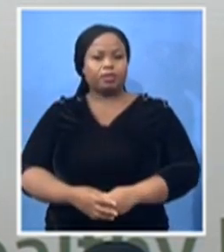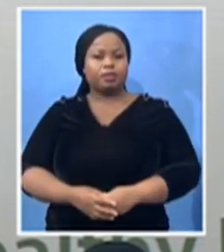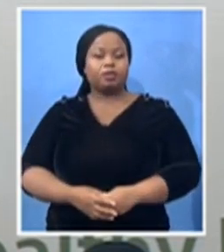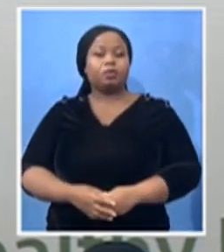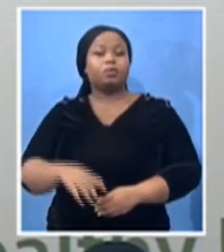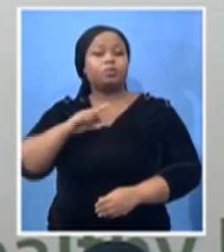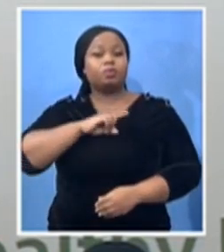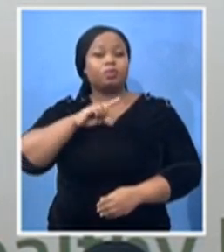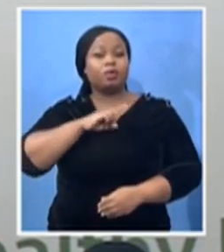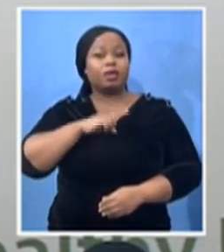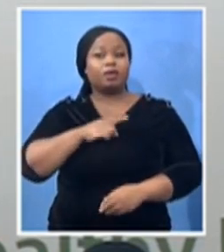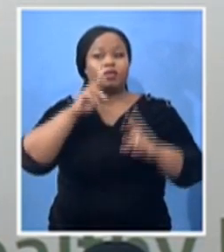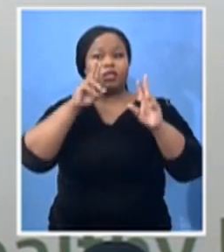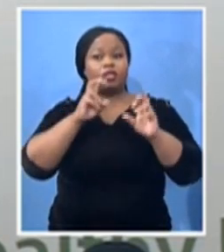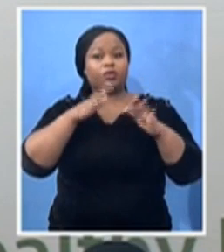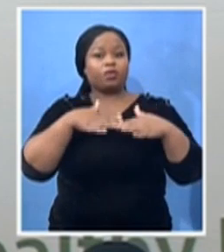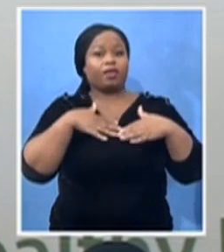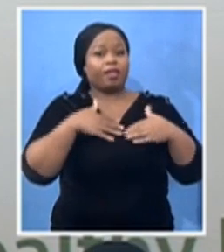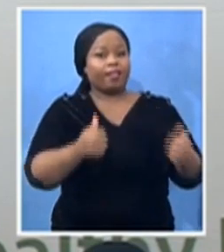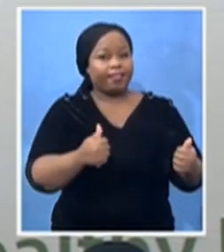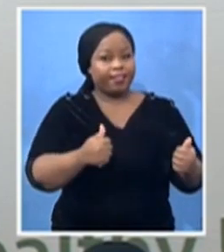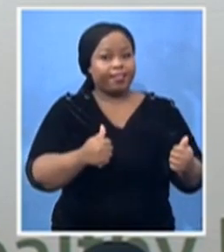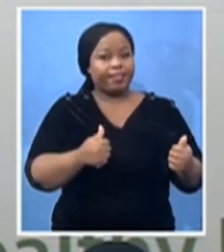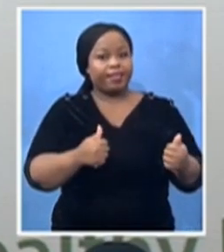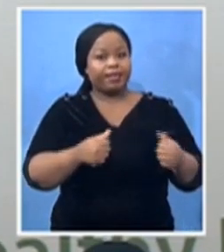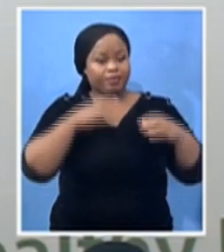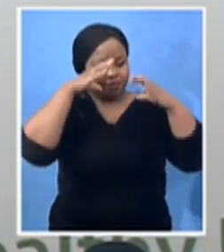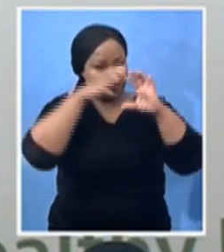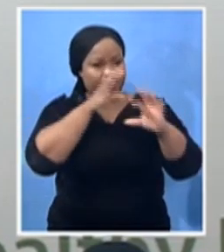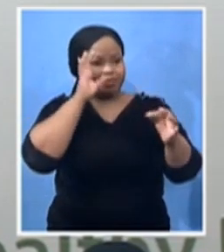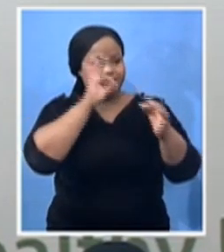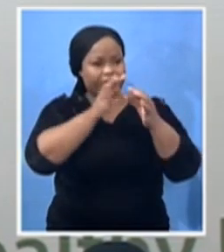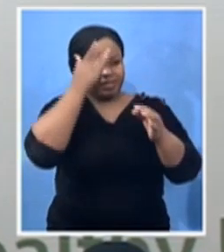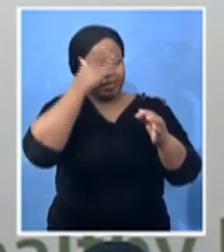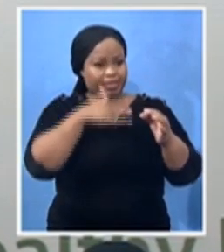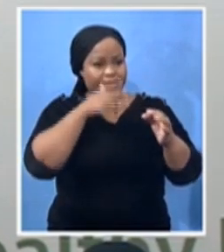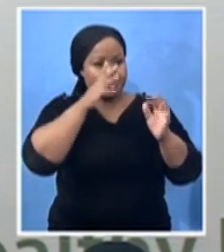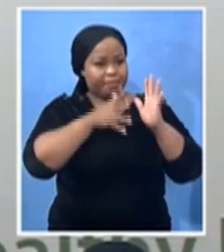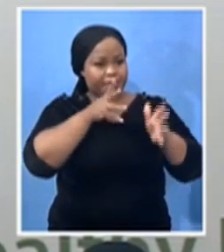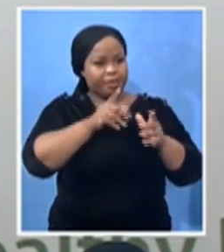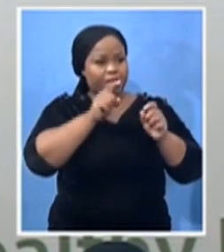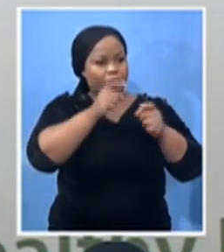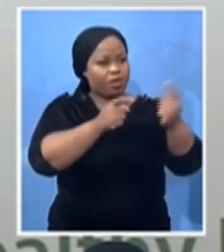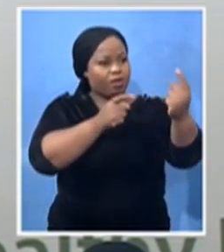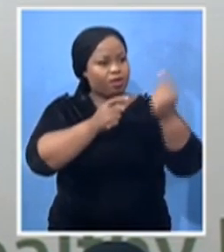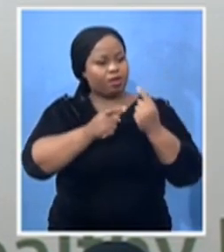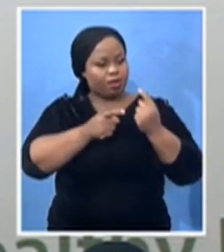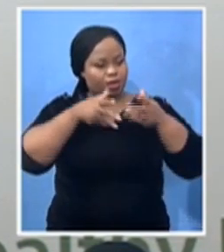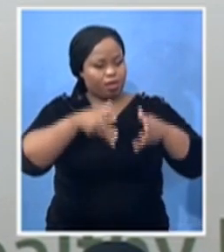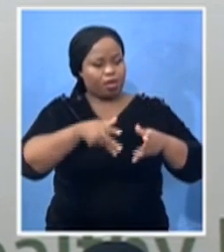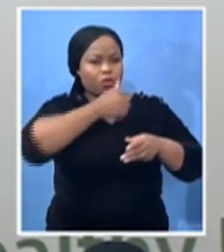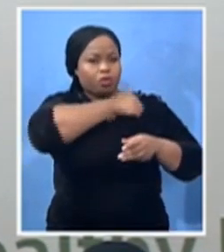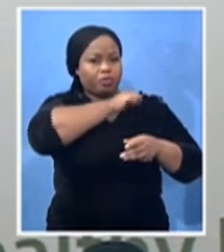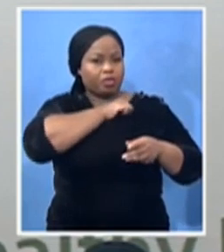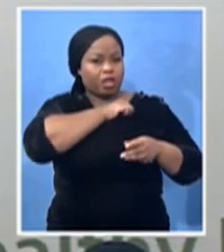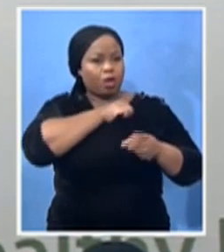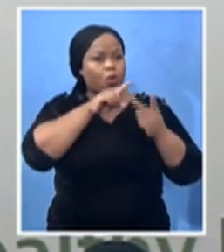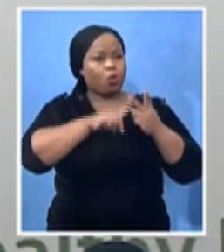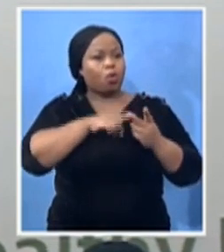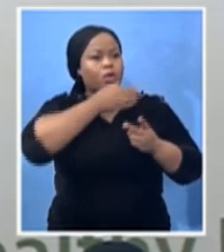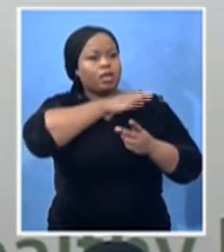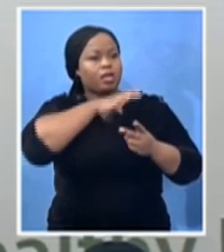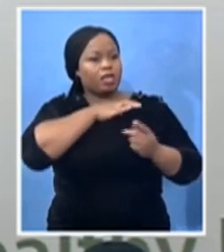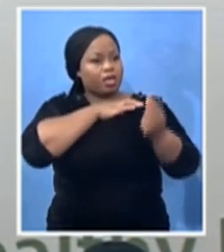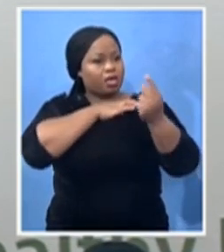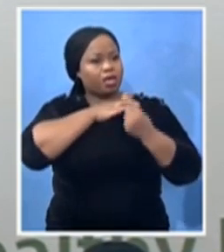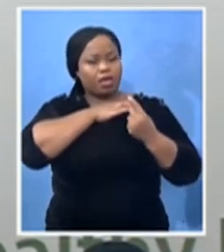don't only deal with patients as they enter the hospital or as they enter the clinic, but we deal with them as they are, where